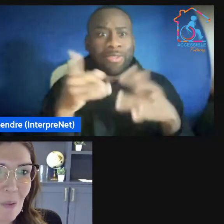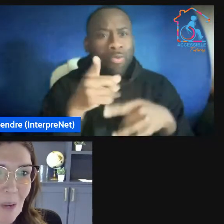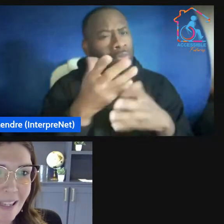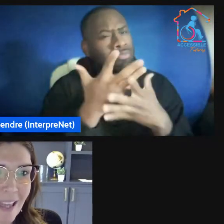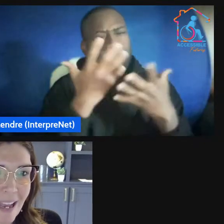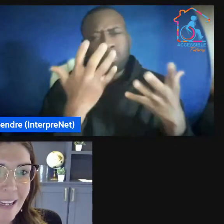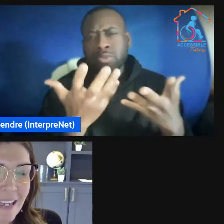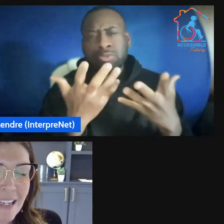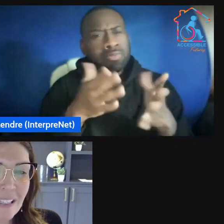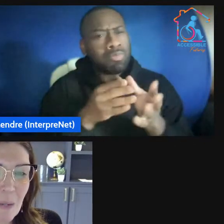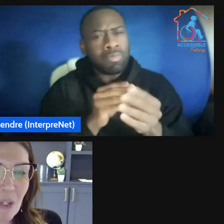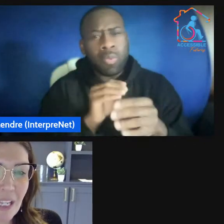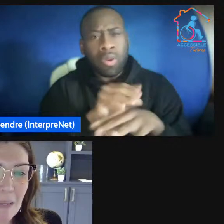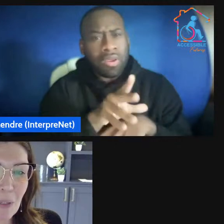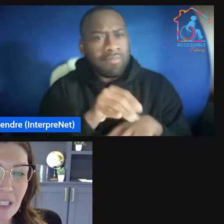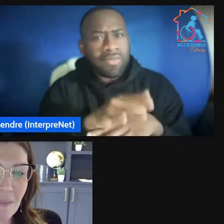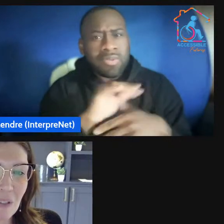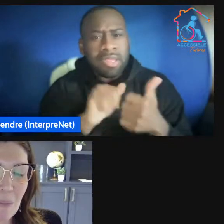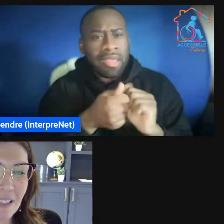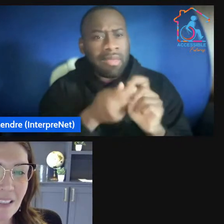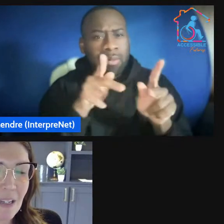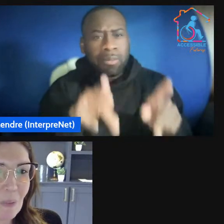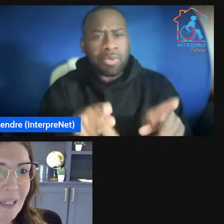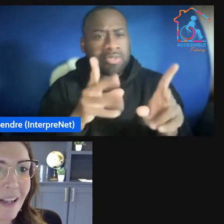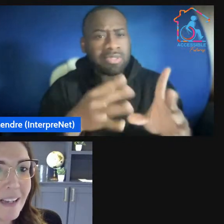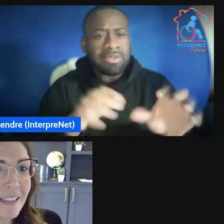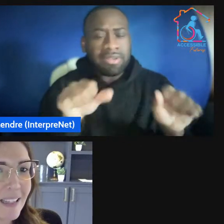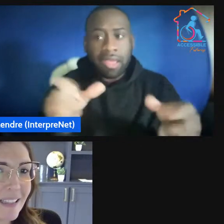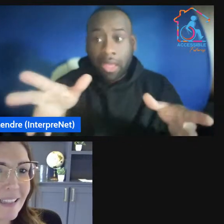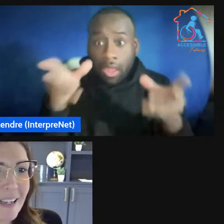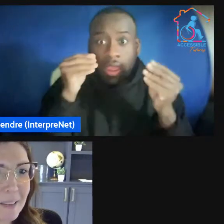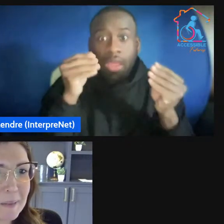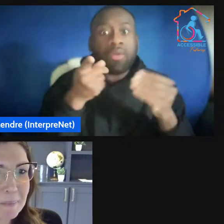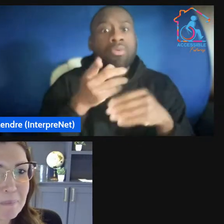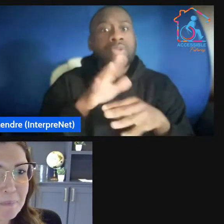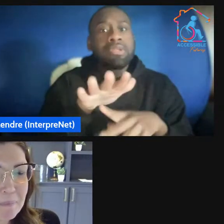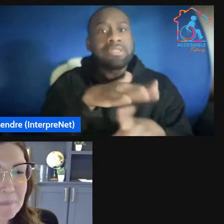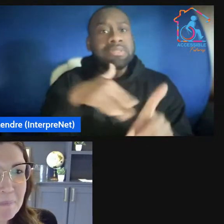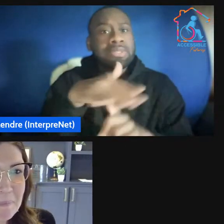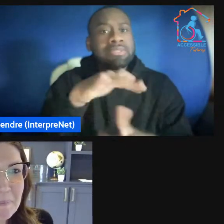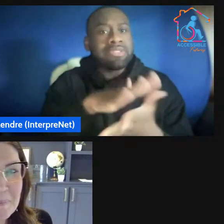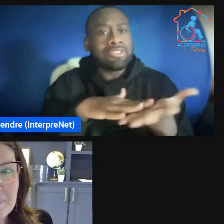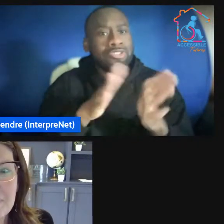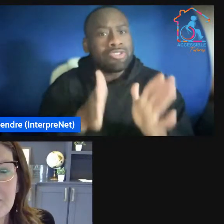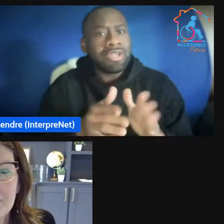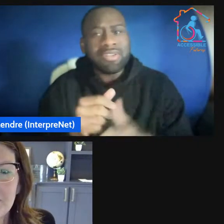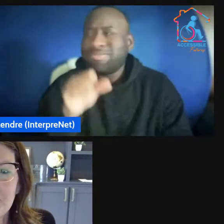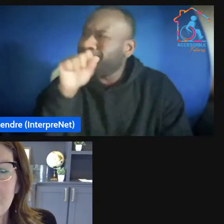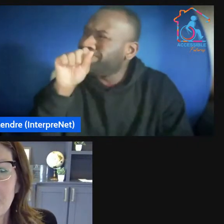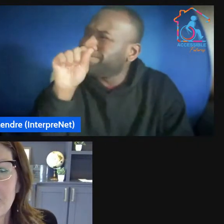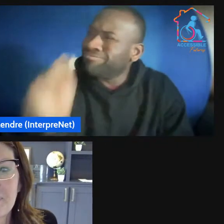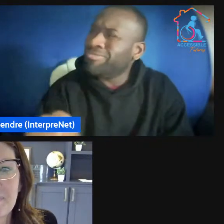in the way that someone can perceive the space than you realize as a designer. I love that.